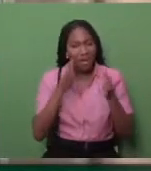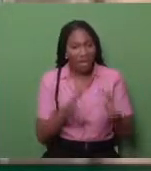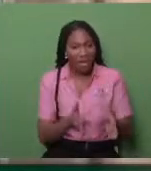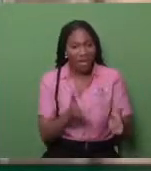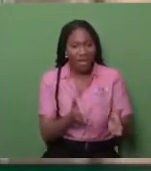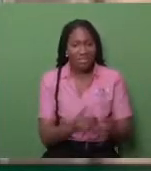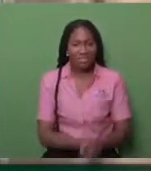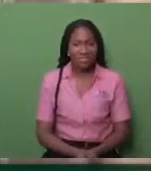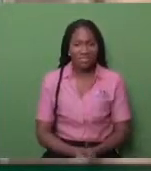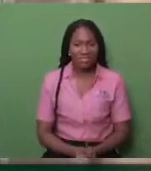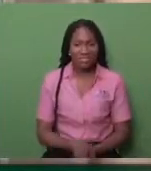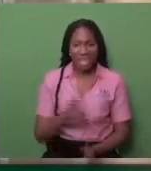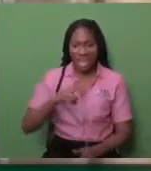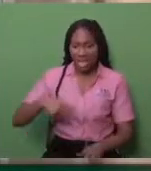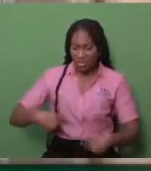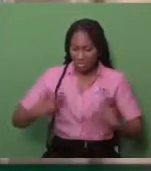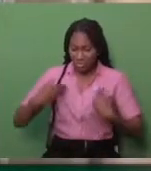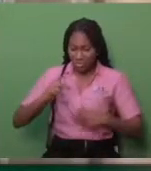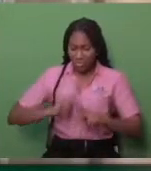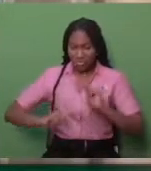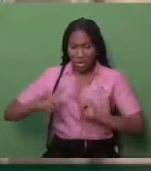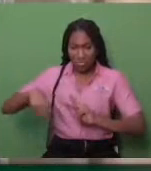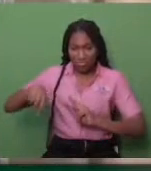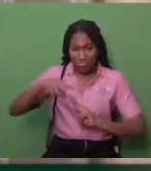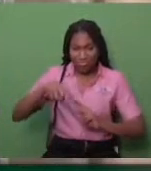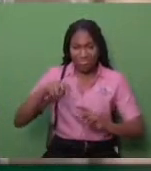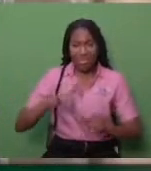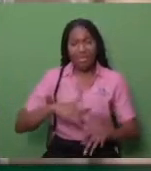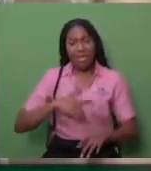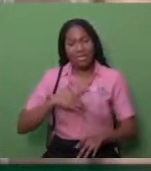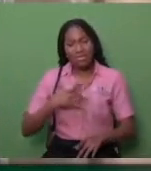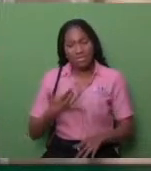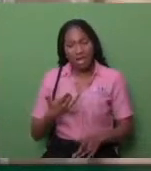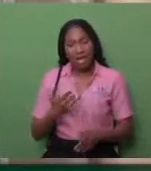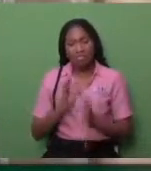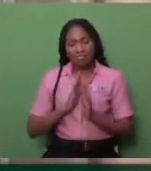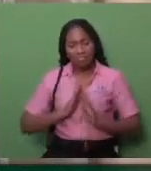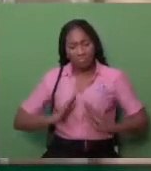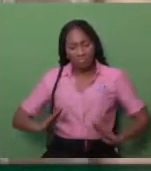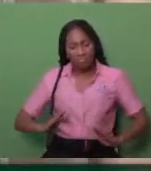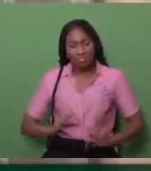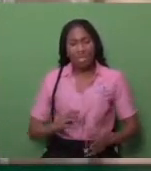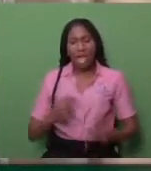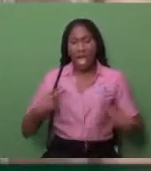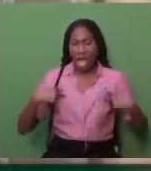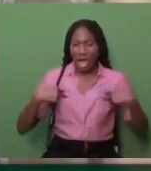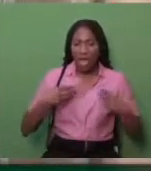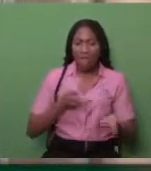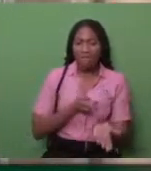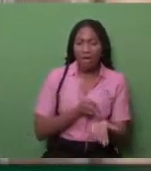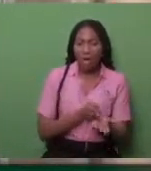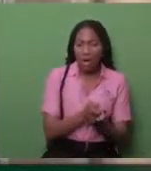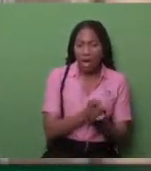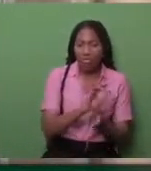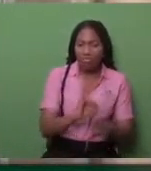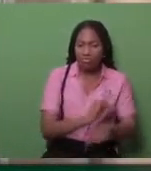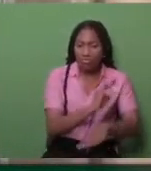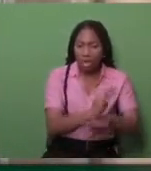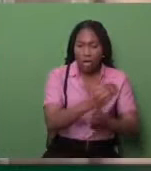thereby giving them an opportunity to make an honest livelihood and provide food for their families. That was criticized by the Prime